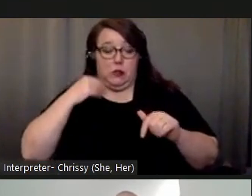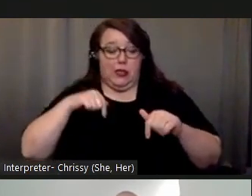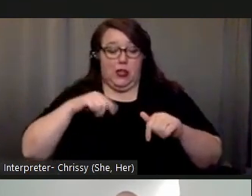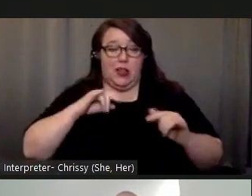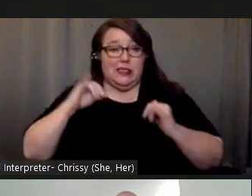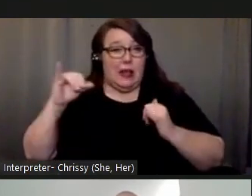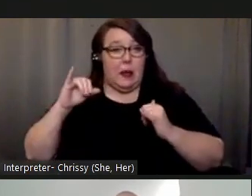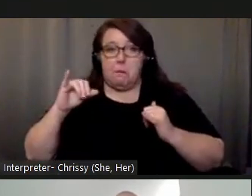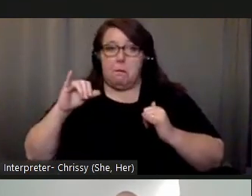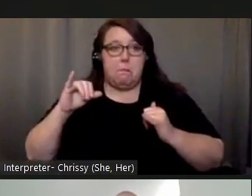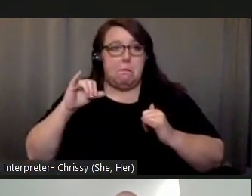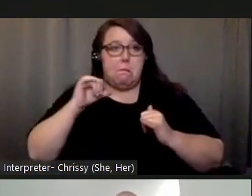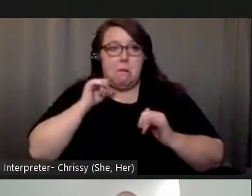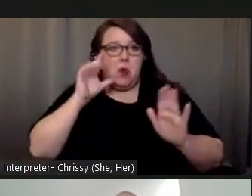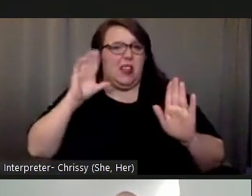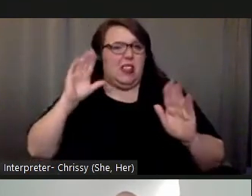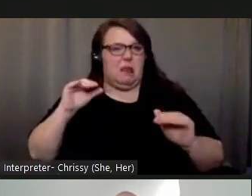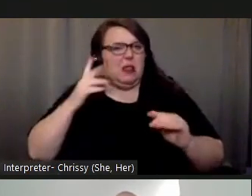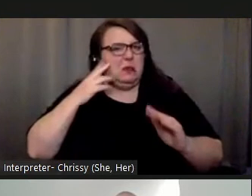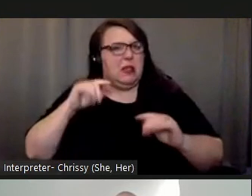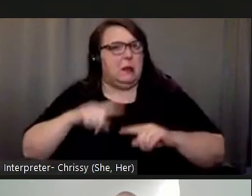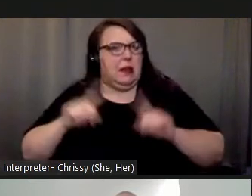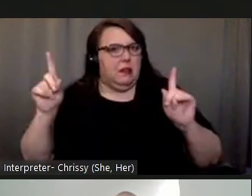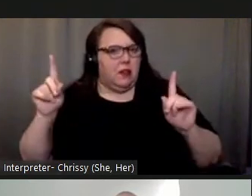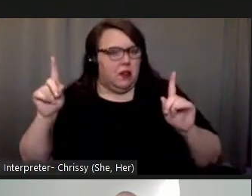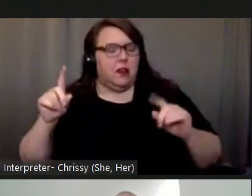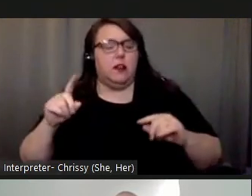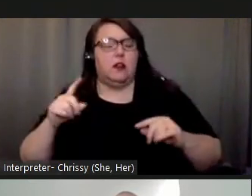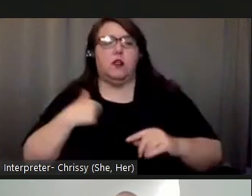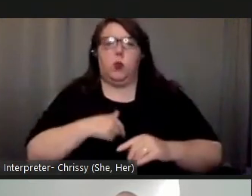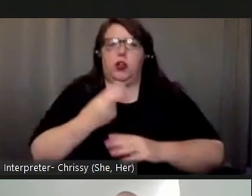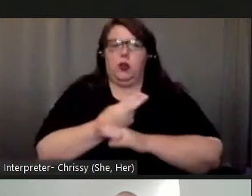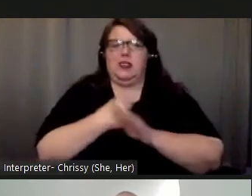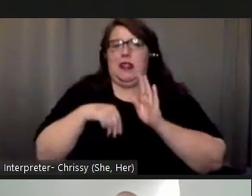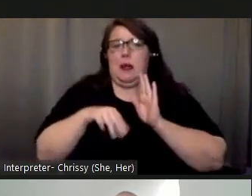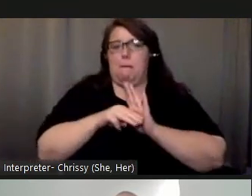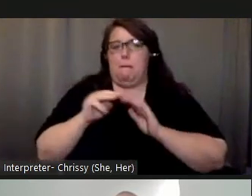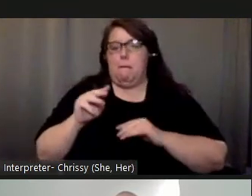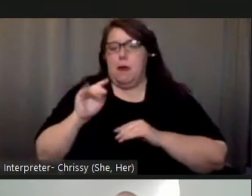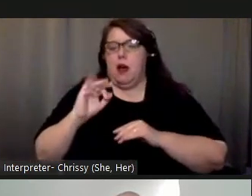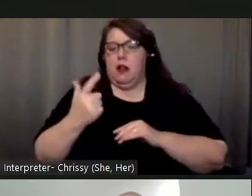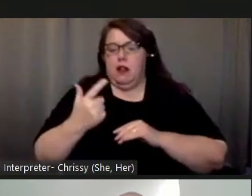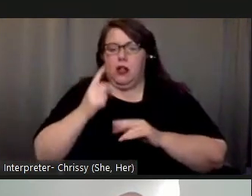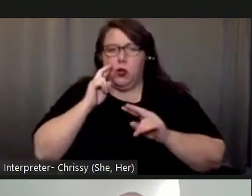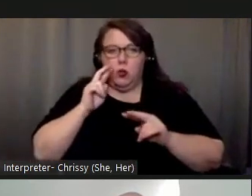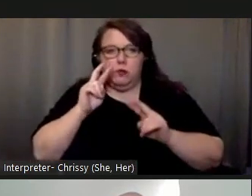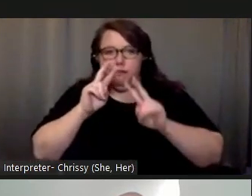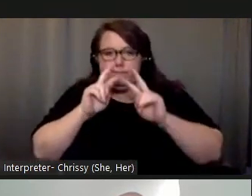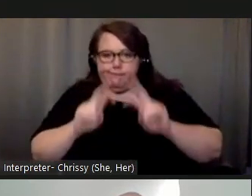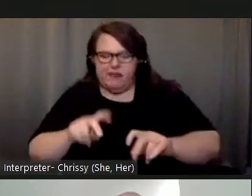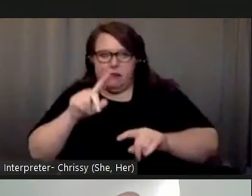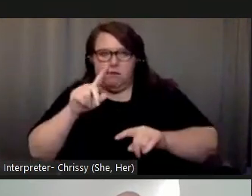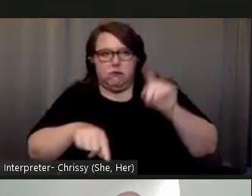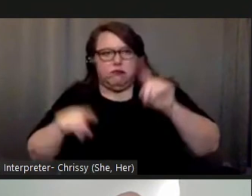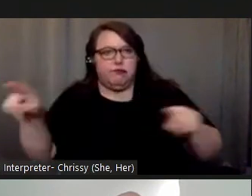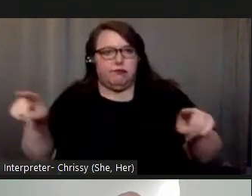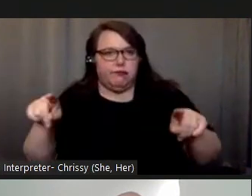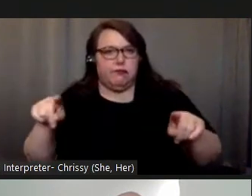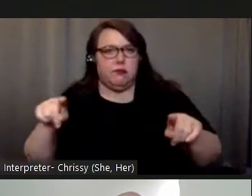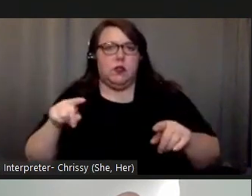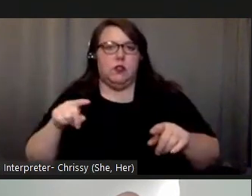So I think right now we're using the modeling to really try and look at a variety of scenarios, to look at a